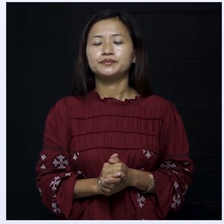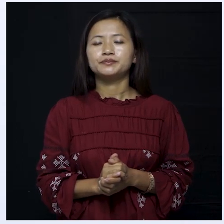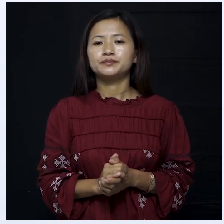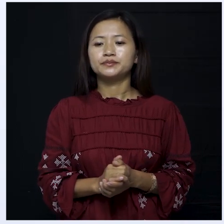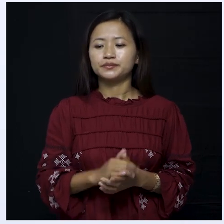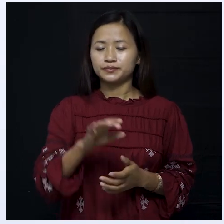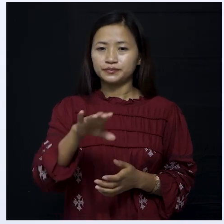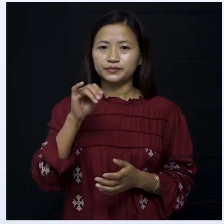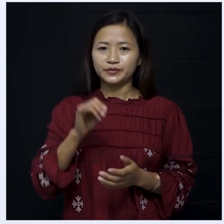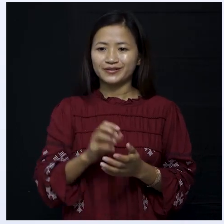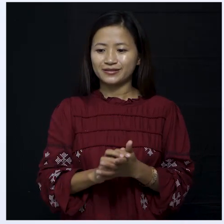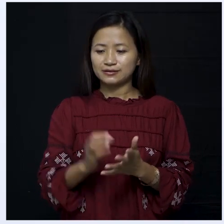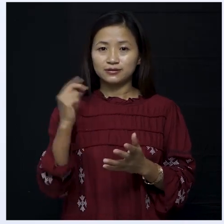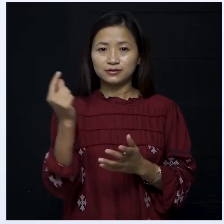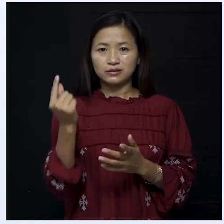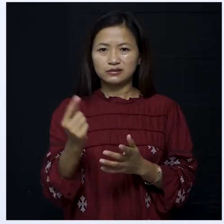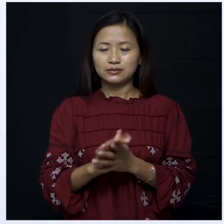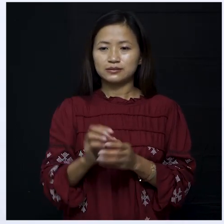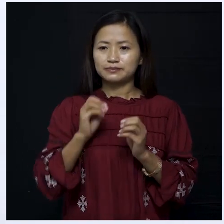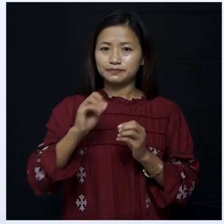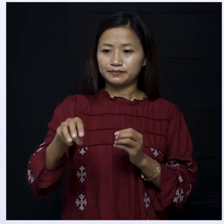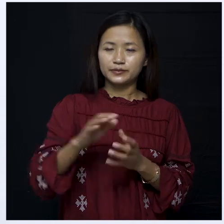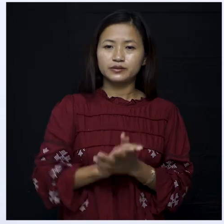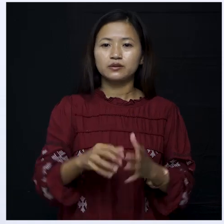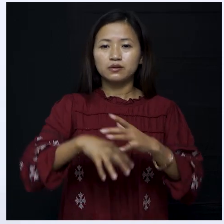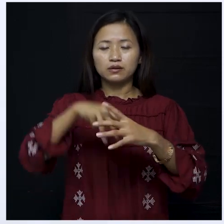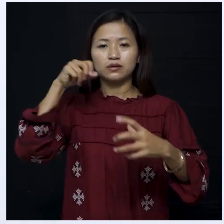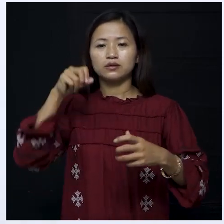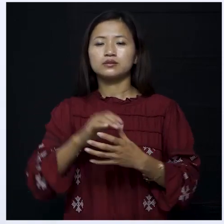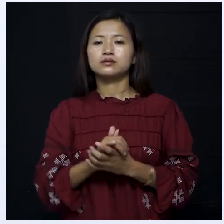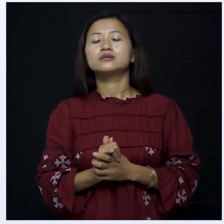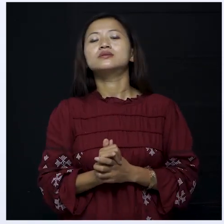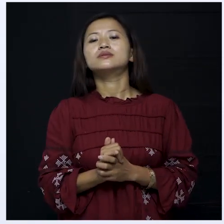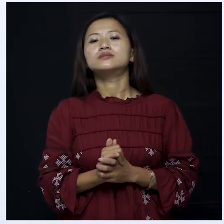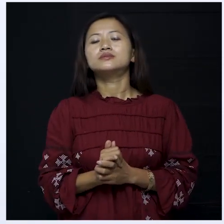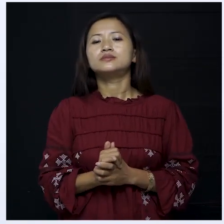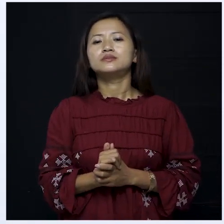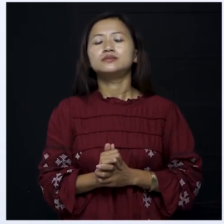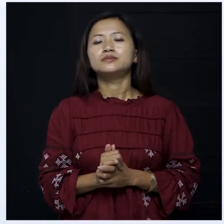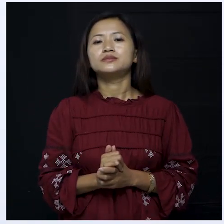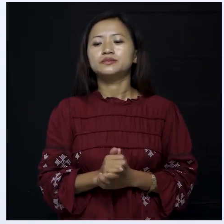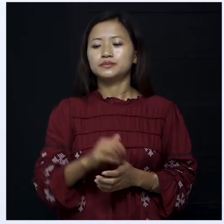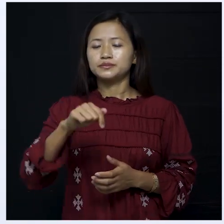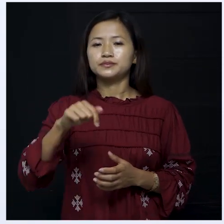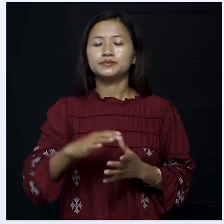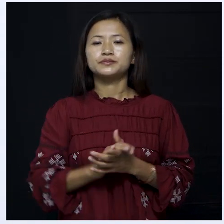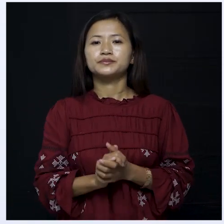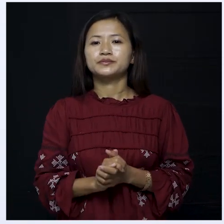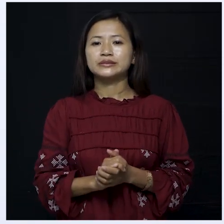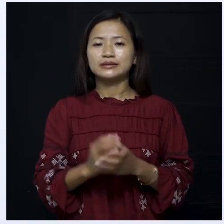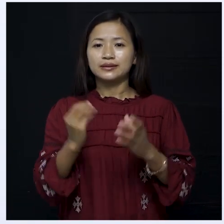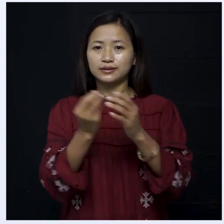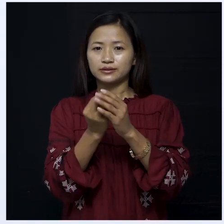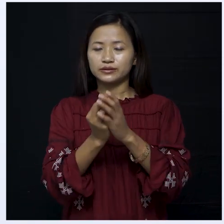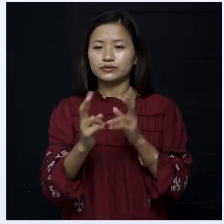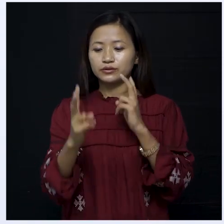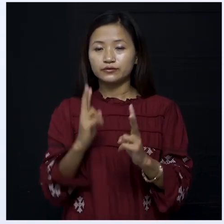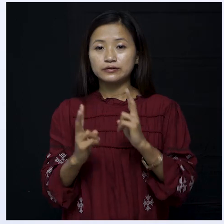I will take the trash out. So in this case here, we have an additional word or